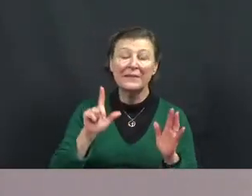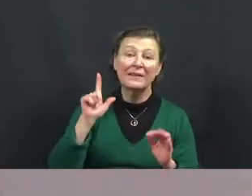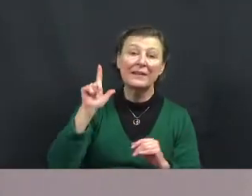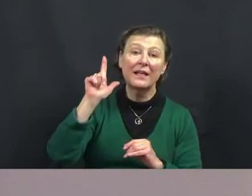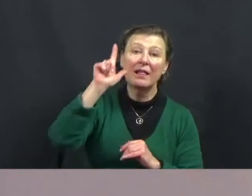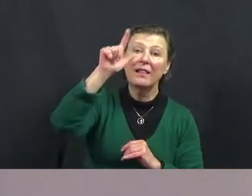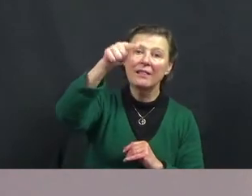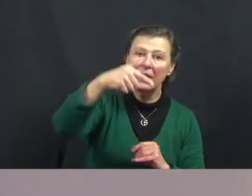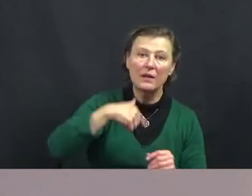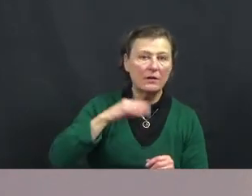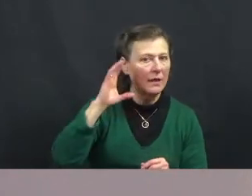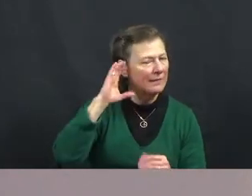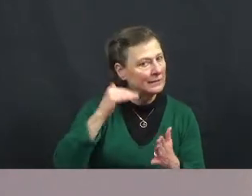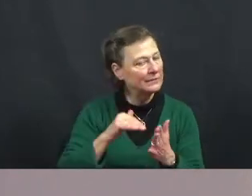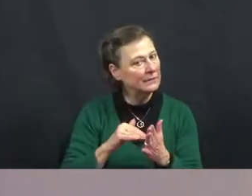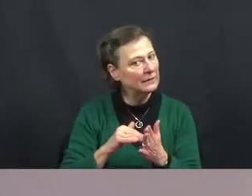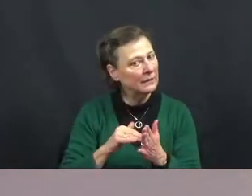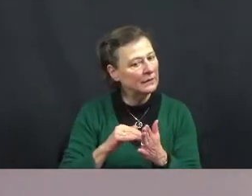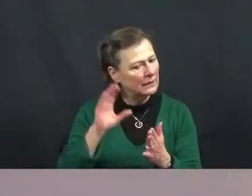I listened again.